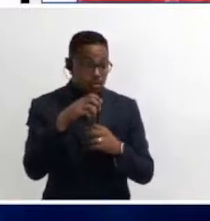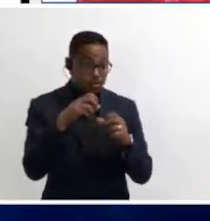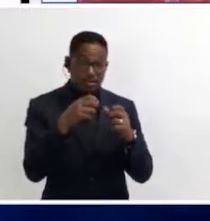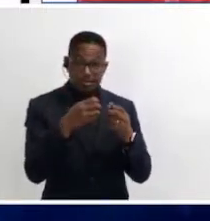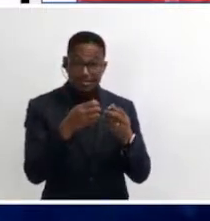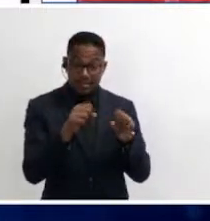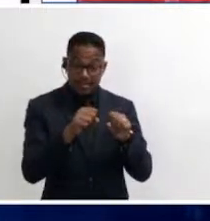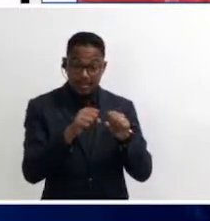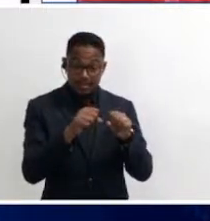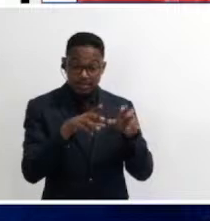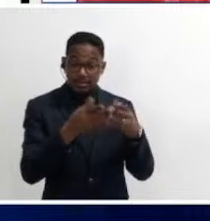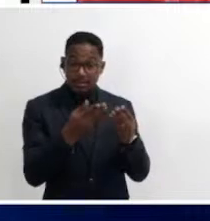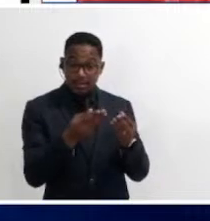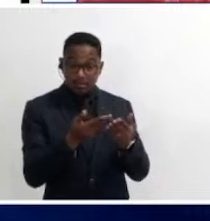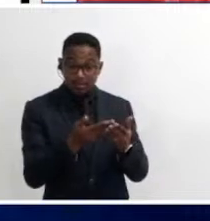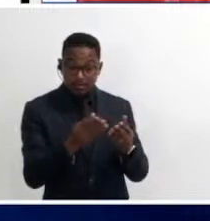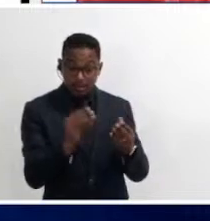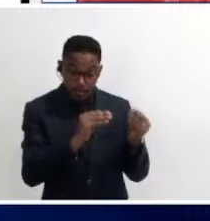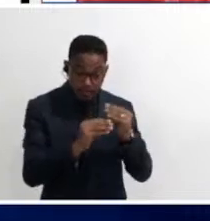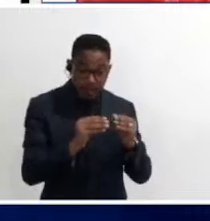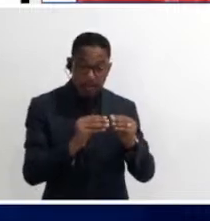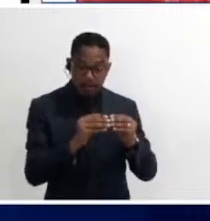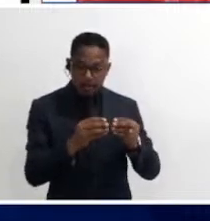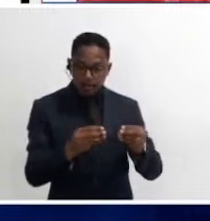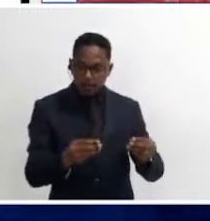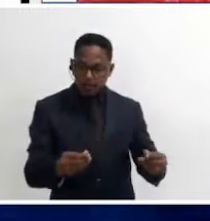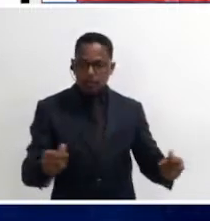We'll describe some later.